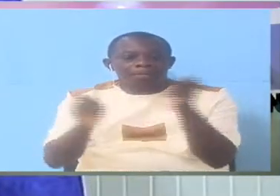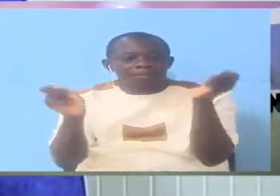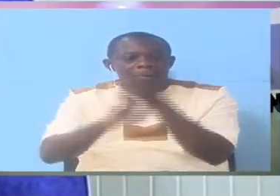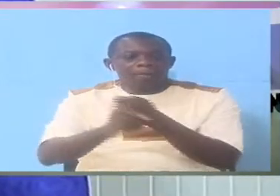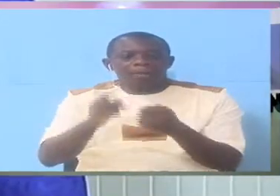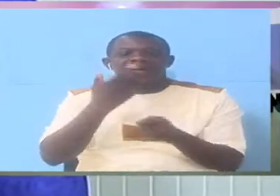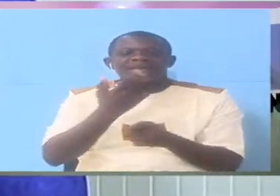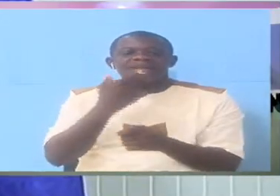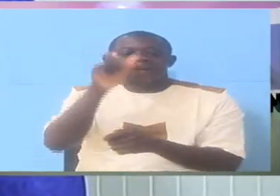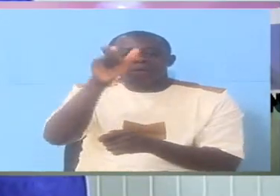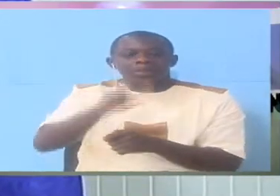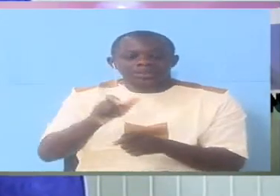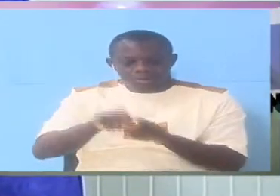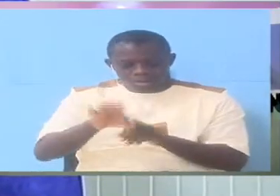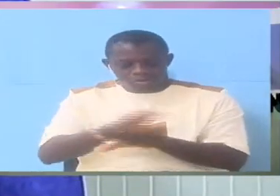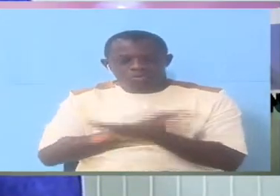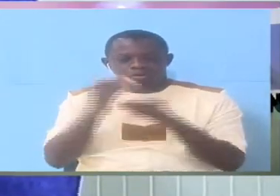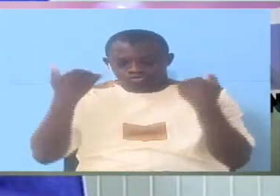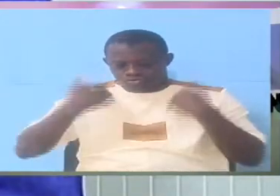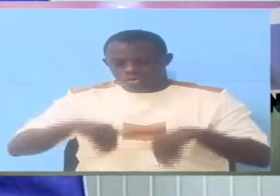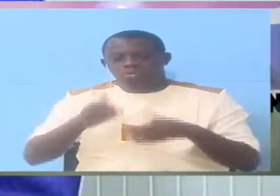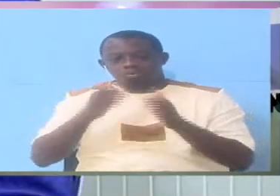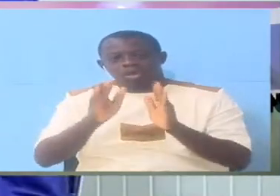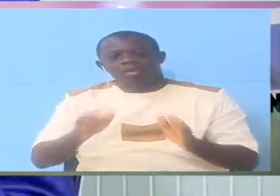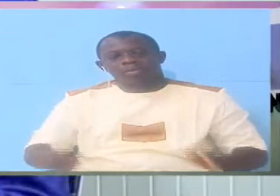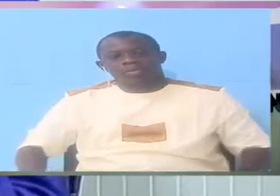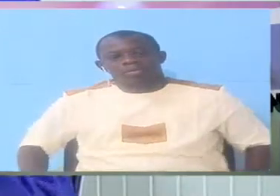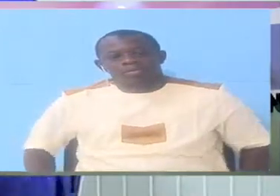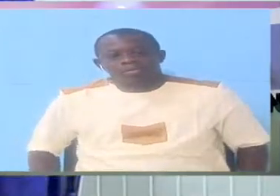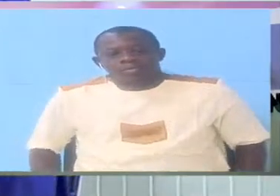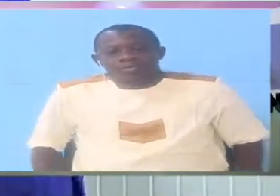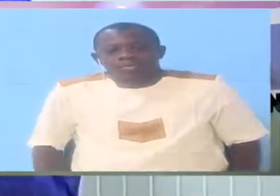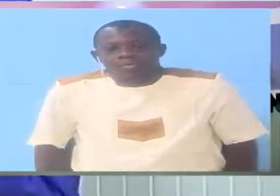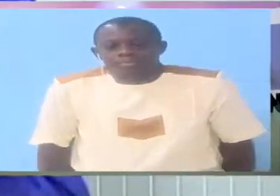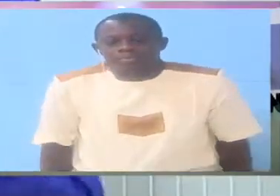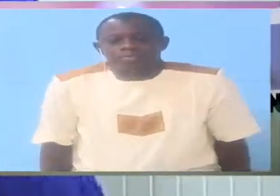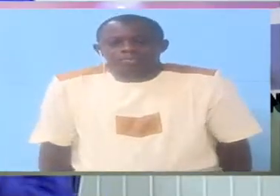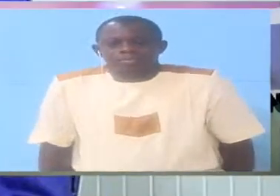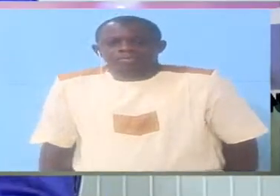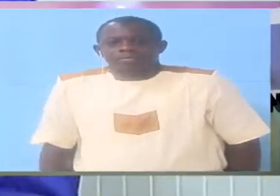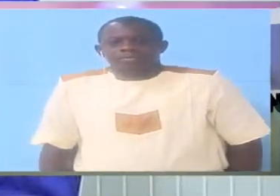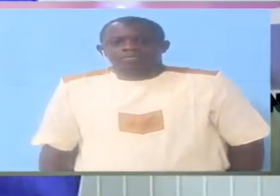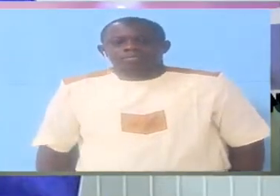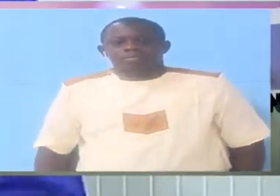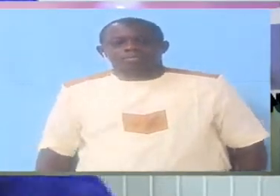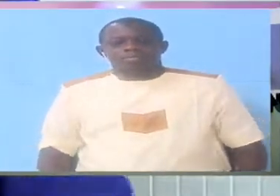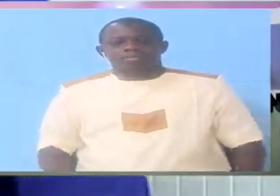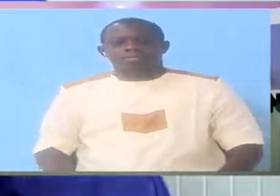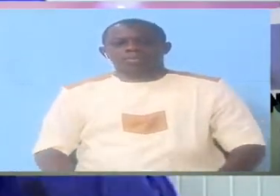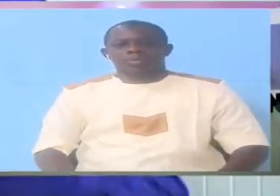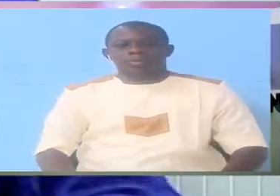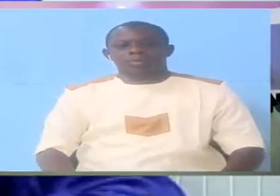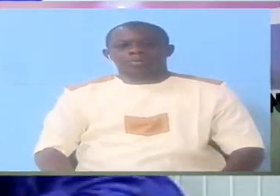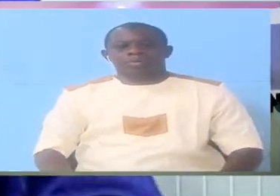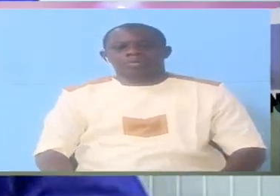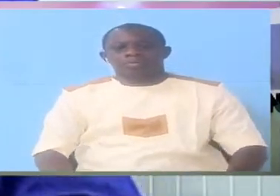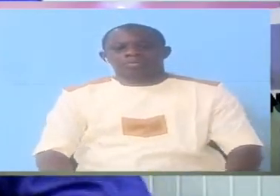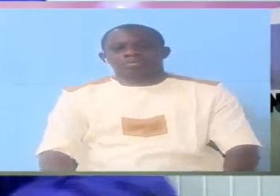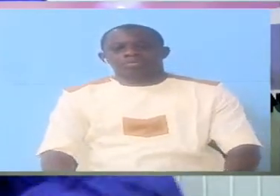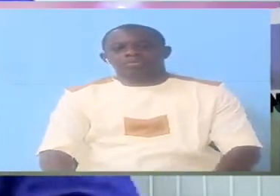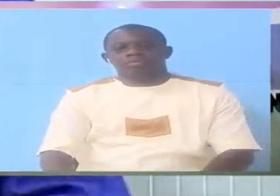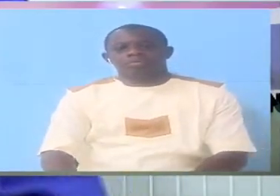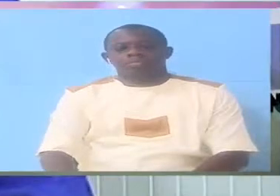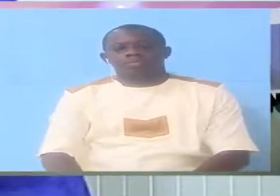Asike, but in Tenga Menges, Fataro, by the Amanke, he said, Amanke Namoy, Belorin Jele. Fatar